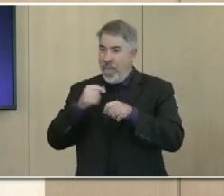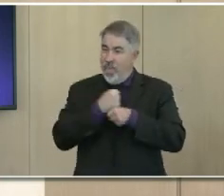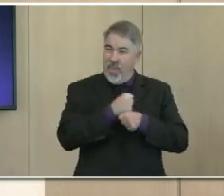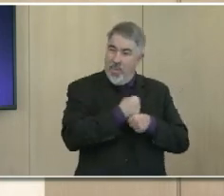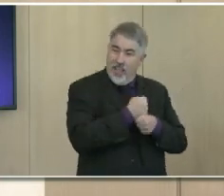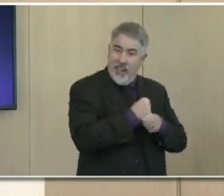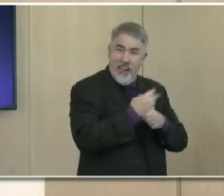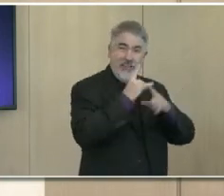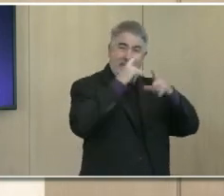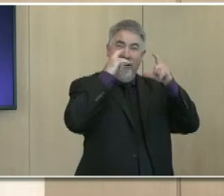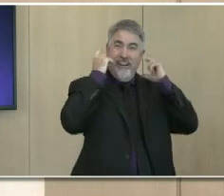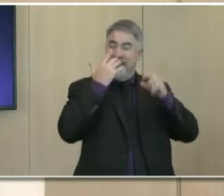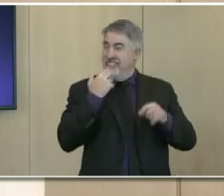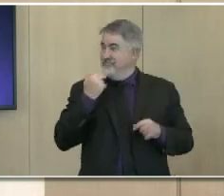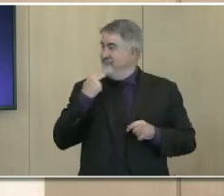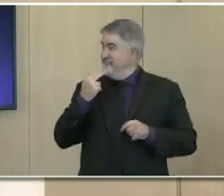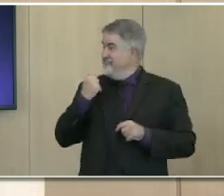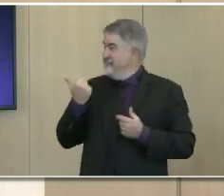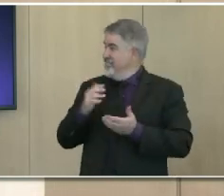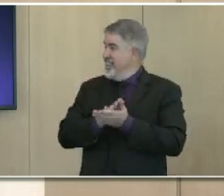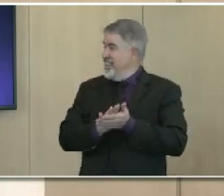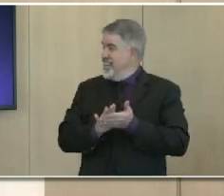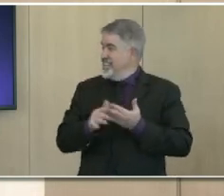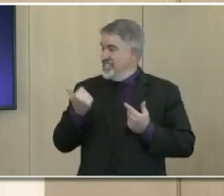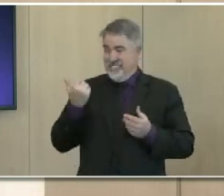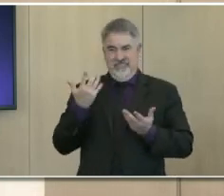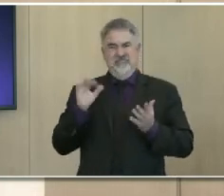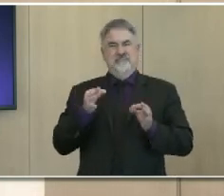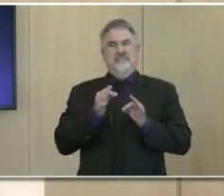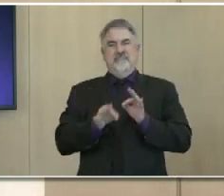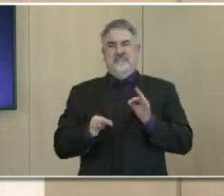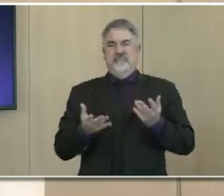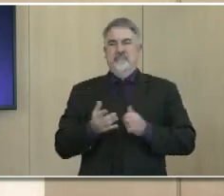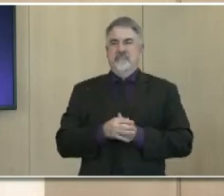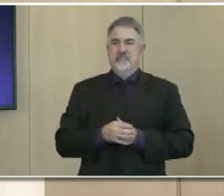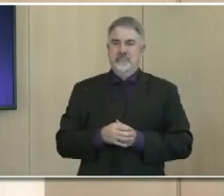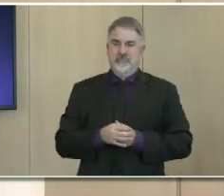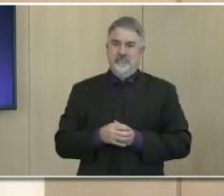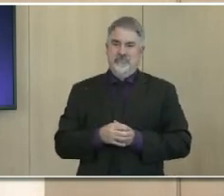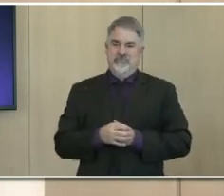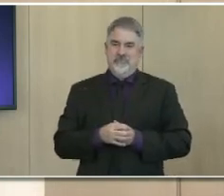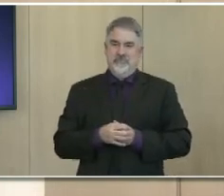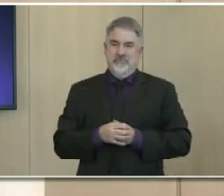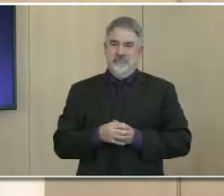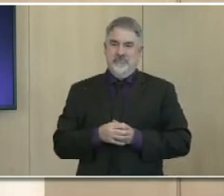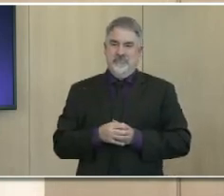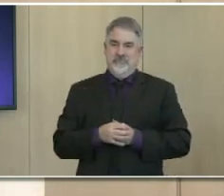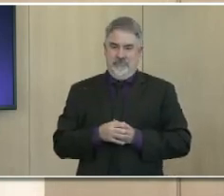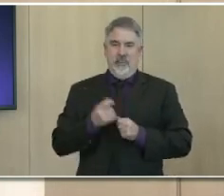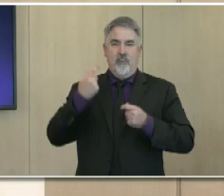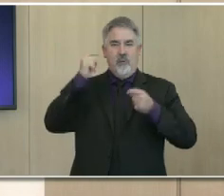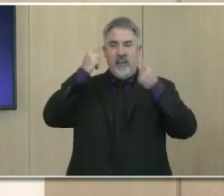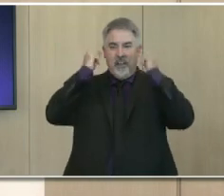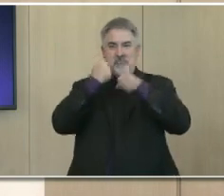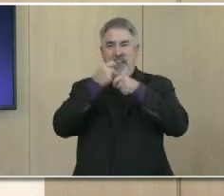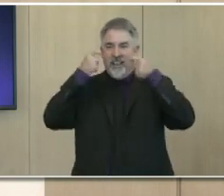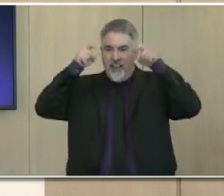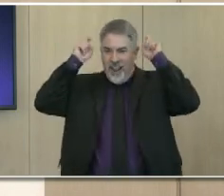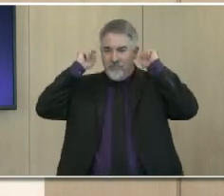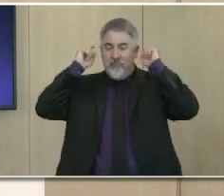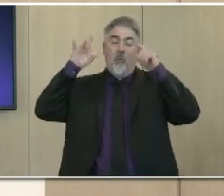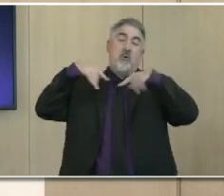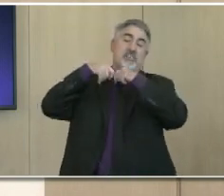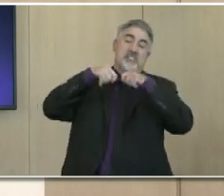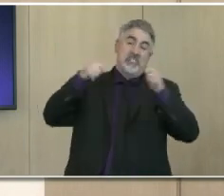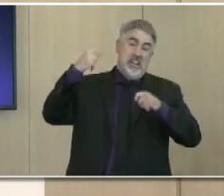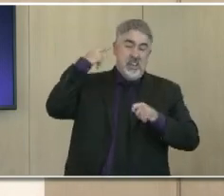could make in 2 different types, one for behind the ears and one with tie strings. And that's just one example.